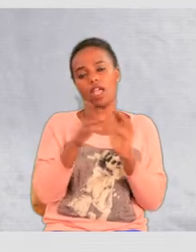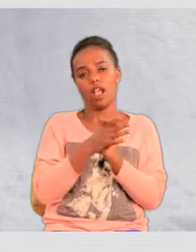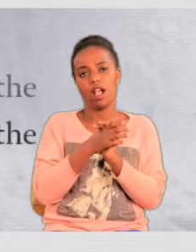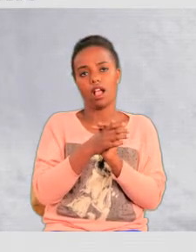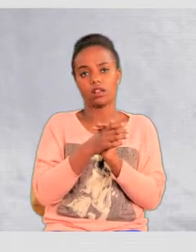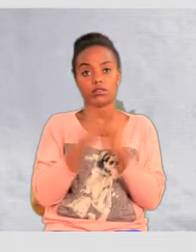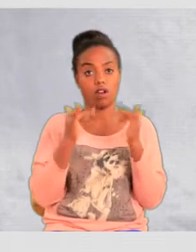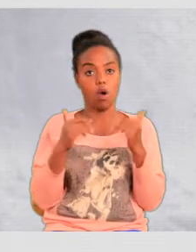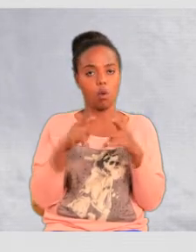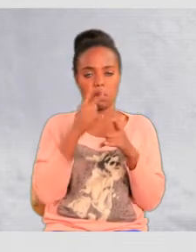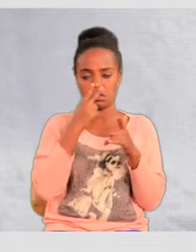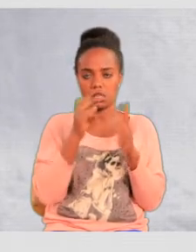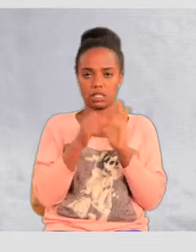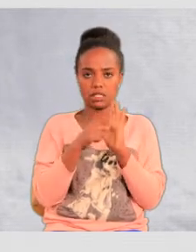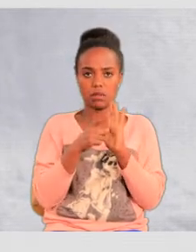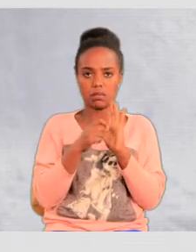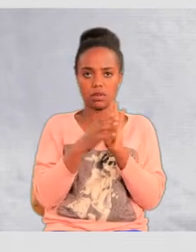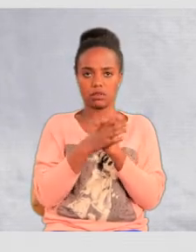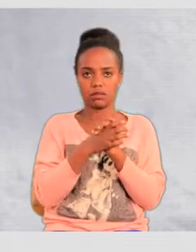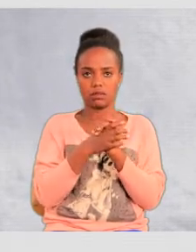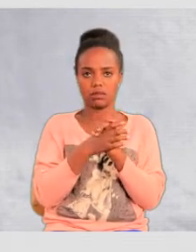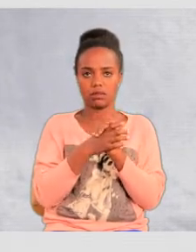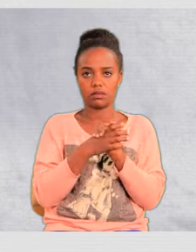Okay, now let's see examples.